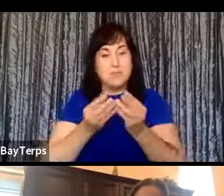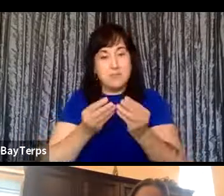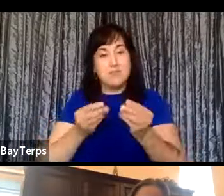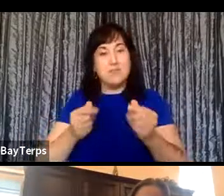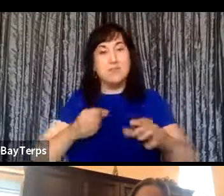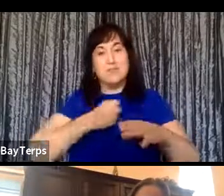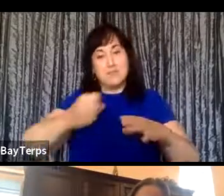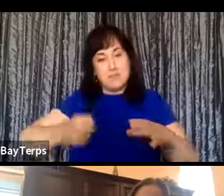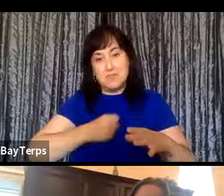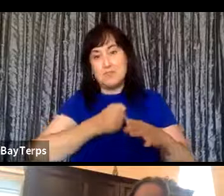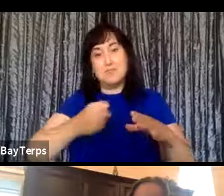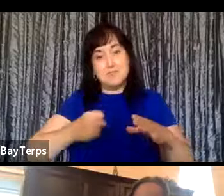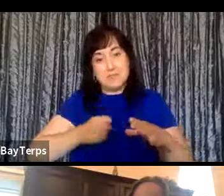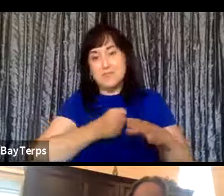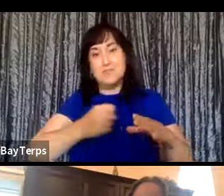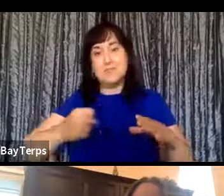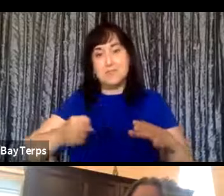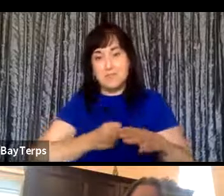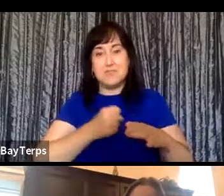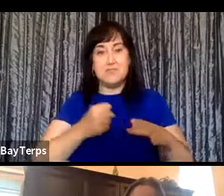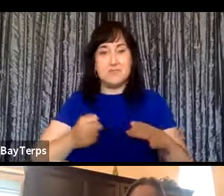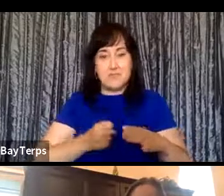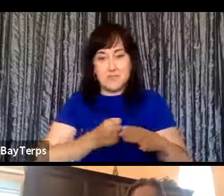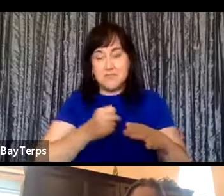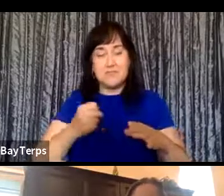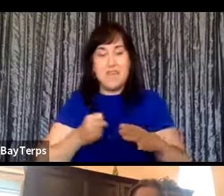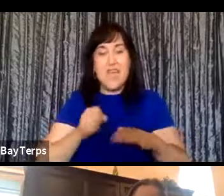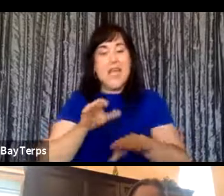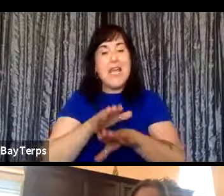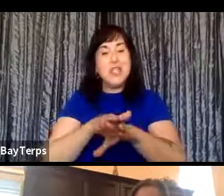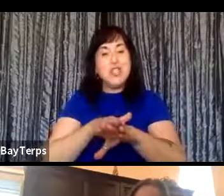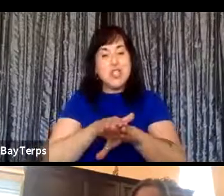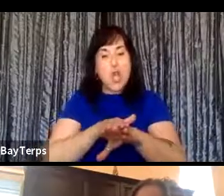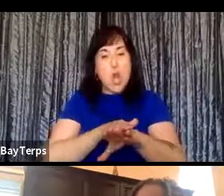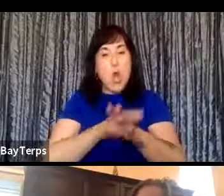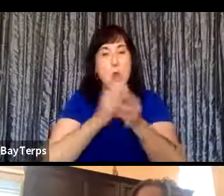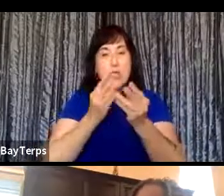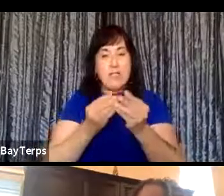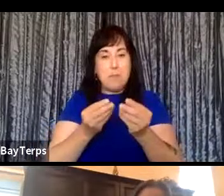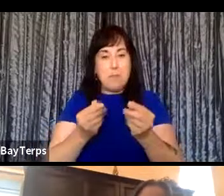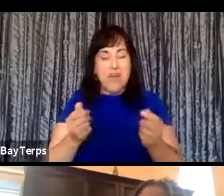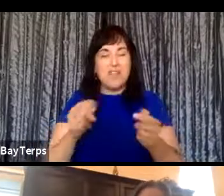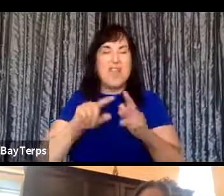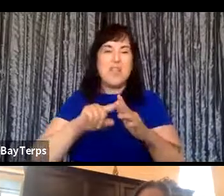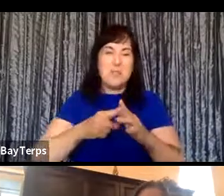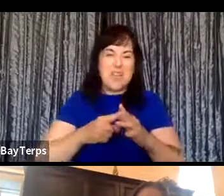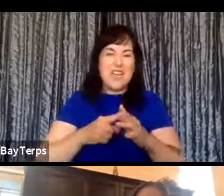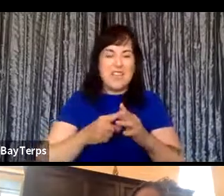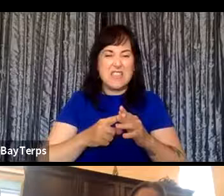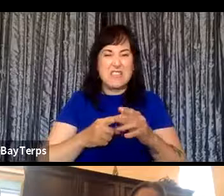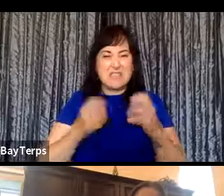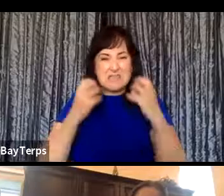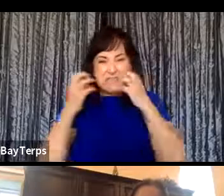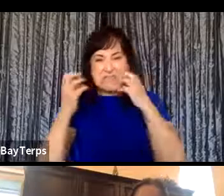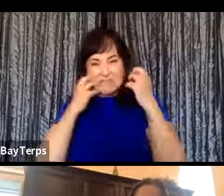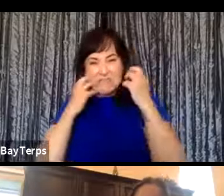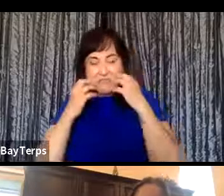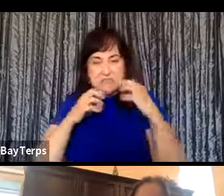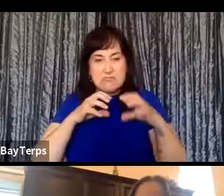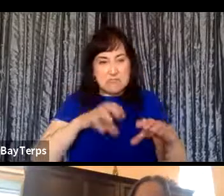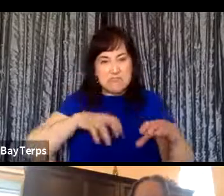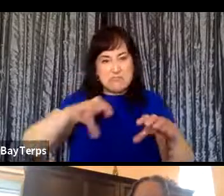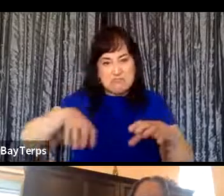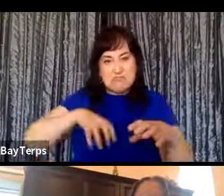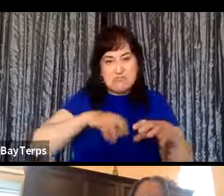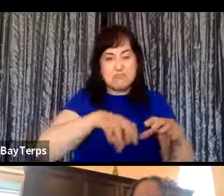chocolate, that room temperature chocolate, is kind of slowing down the melt. You see it's starting to get a little bit lumpy and a little bit clumpy. The benefit of this is that